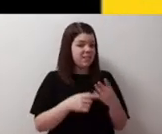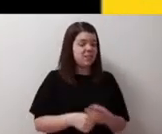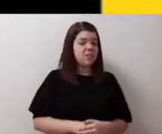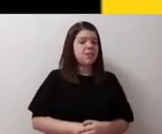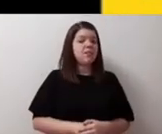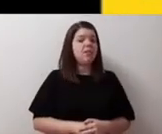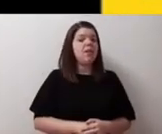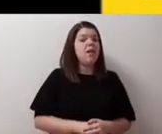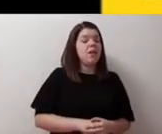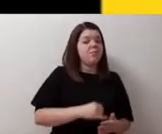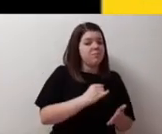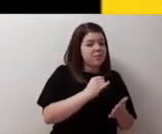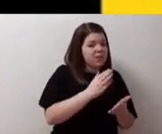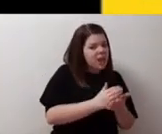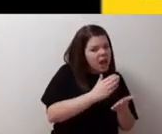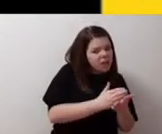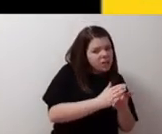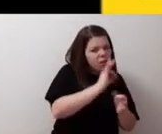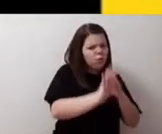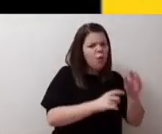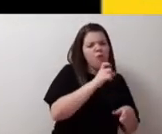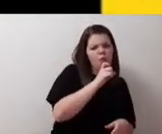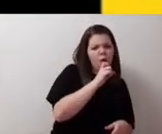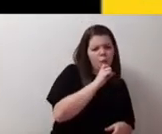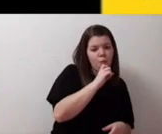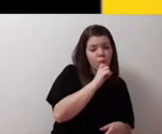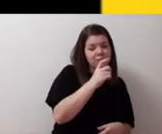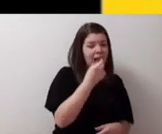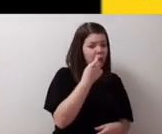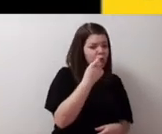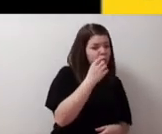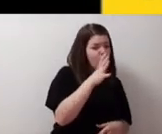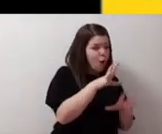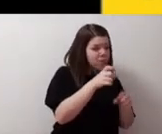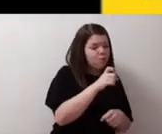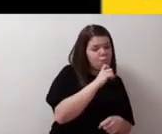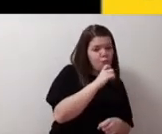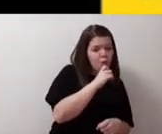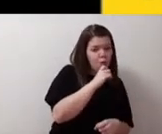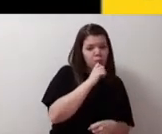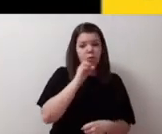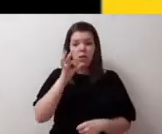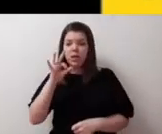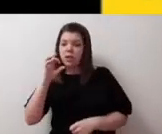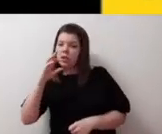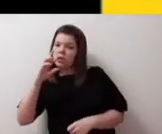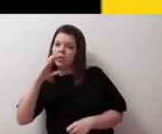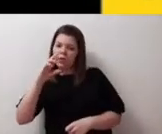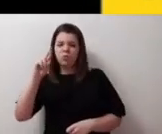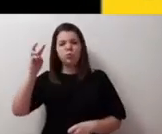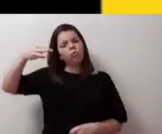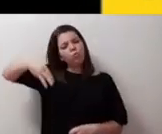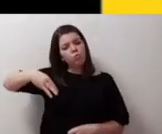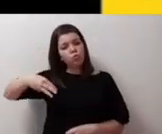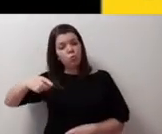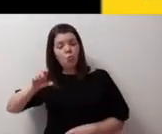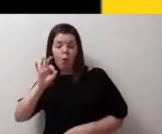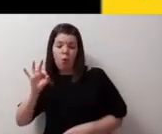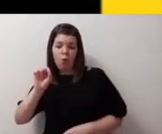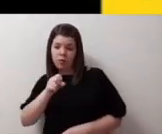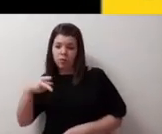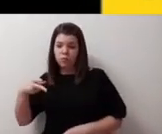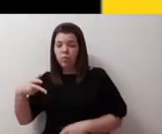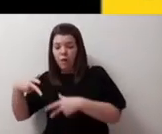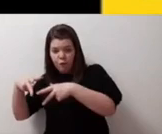that is related with Lean. And how should classes be organized? And how do students learn? Is